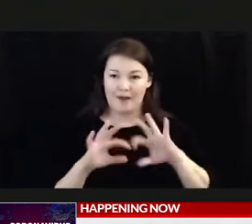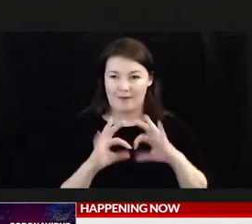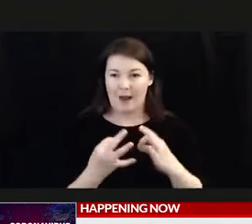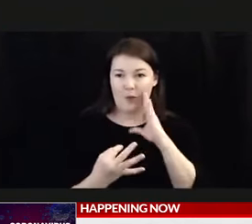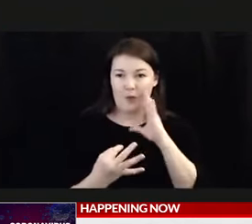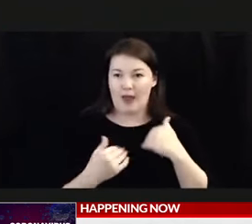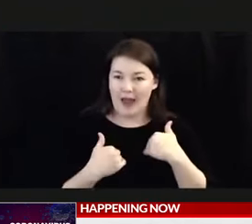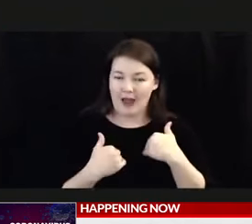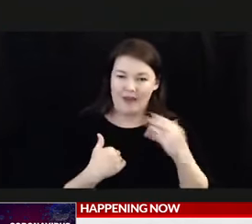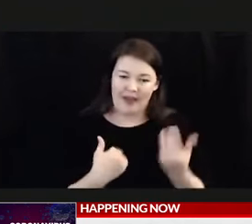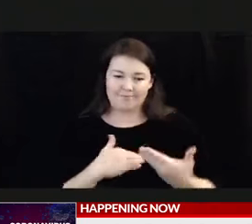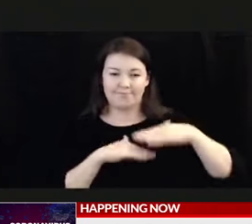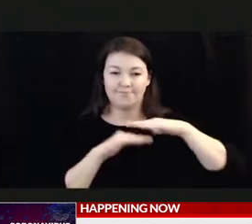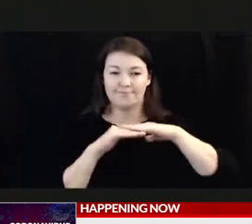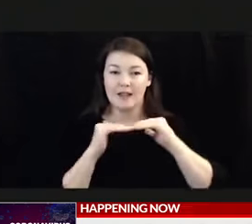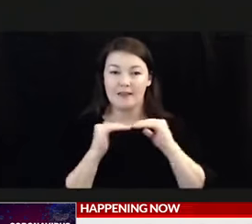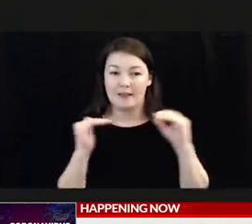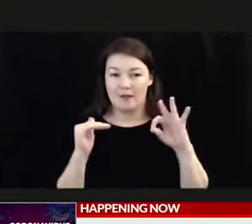additional level of protection.